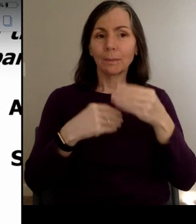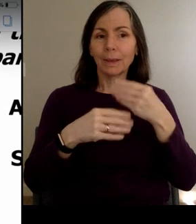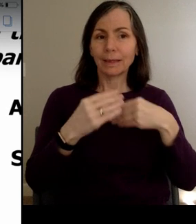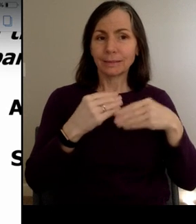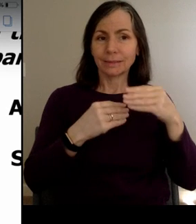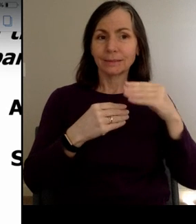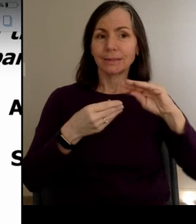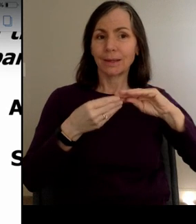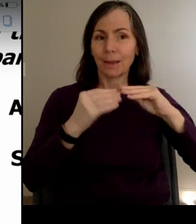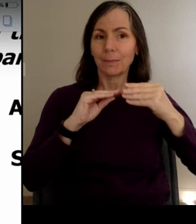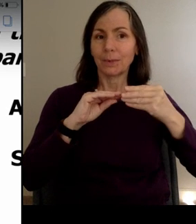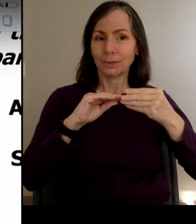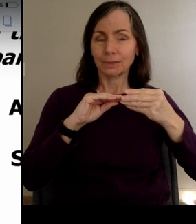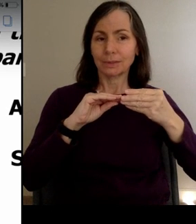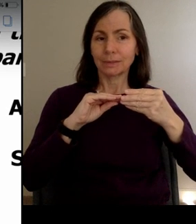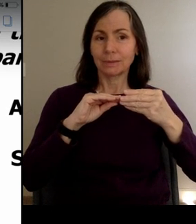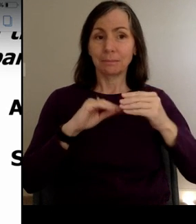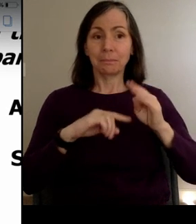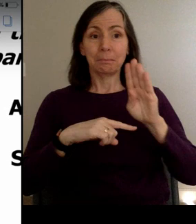and instead of a,